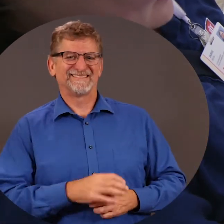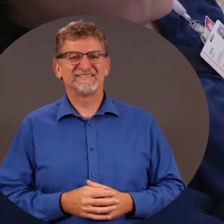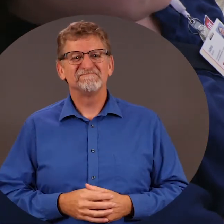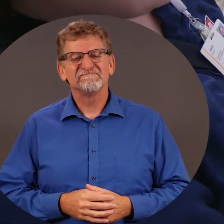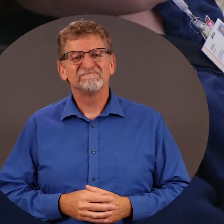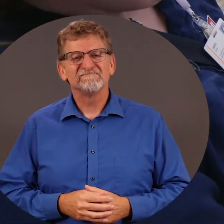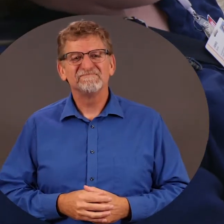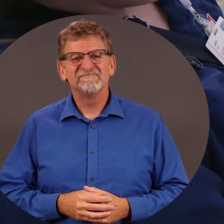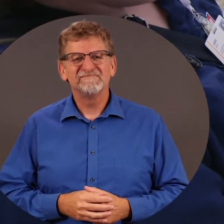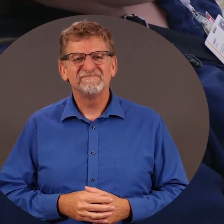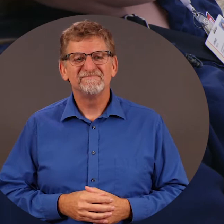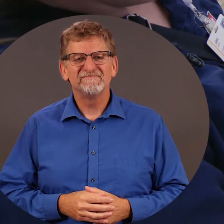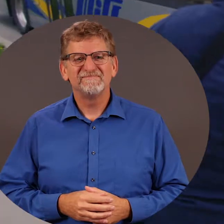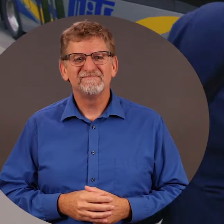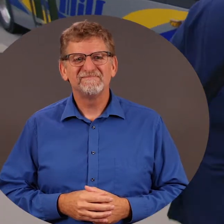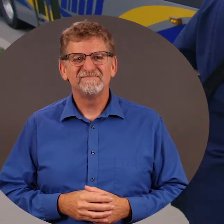here.